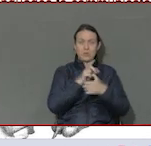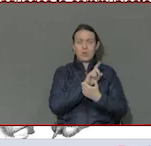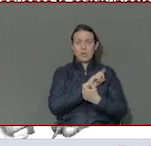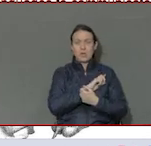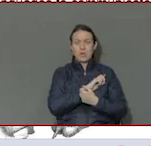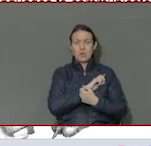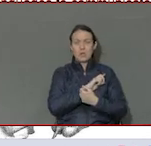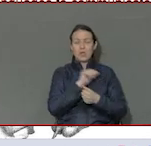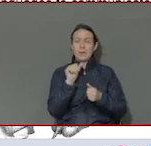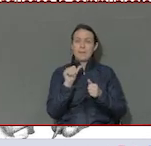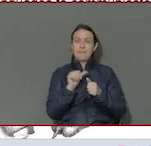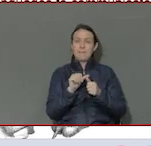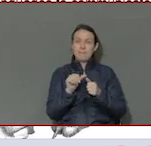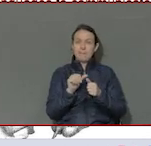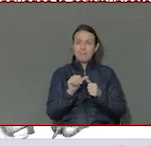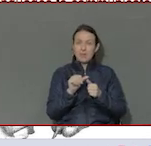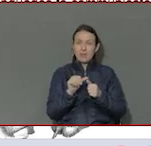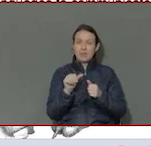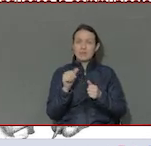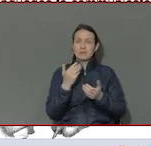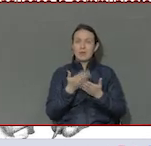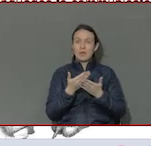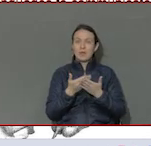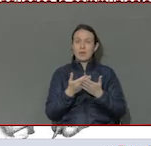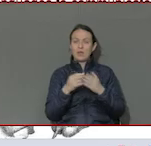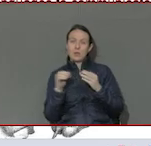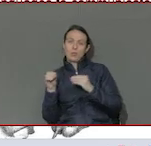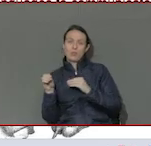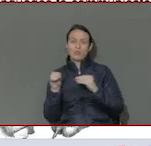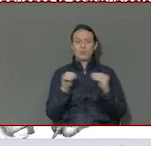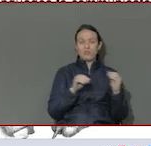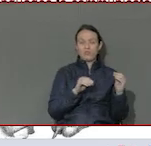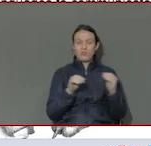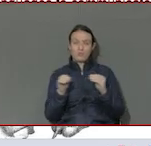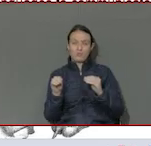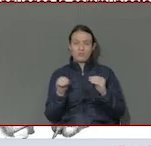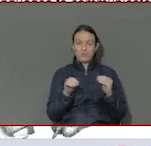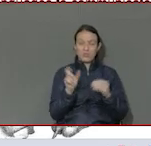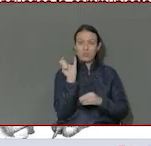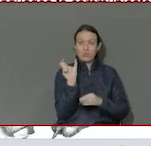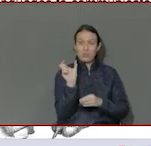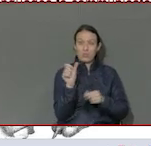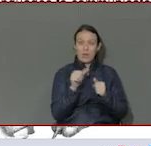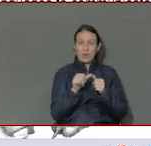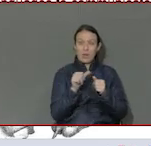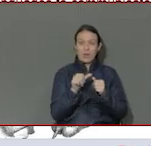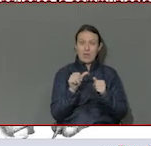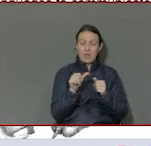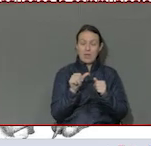Better coordination of movement. You see that better? It's very